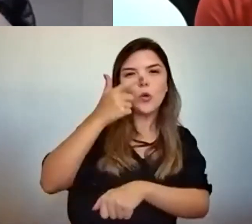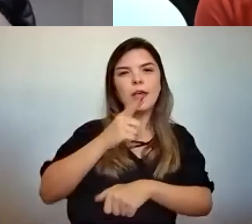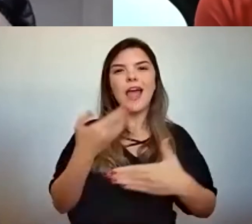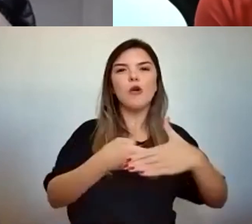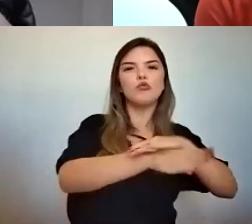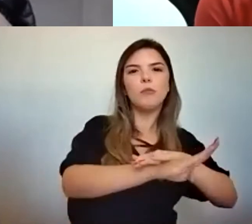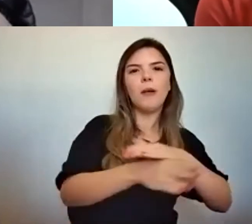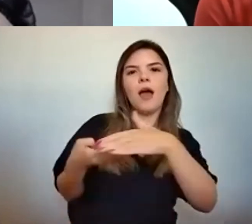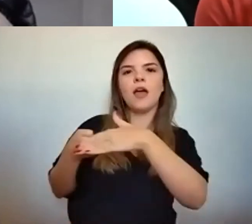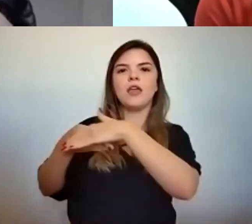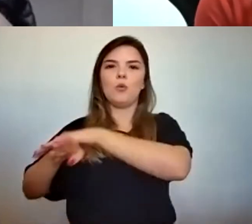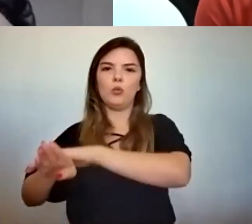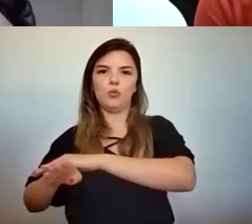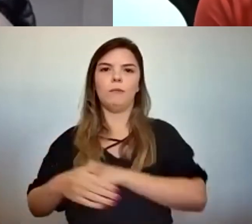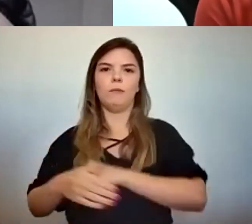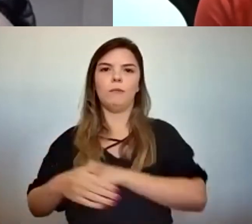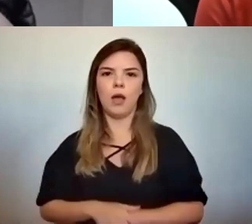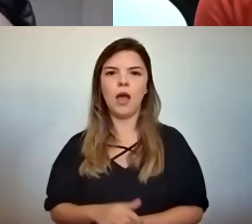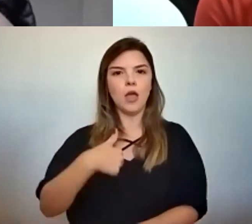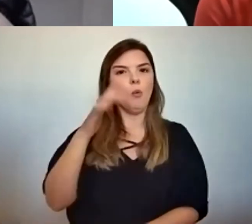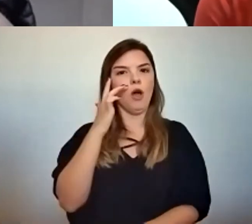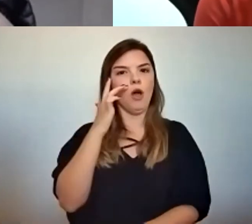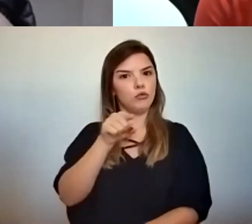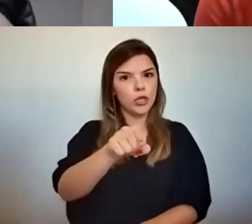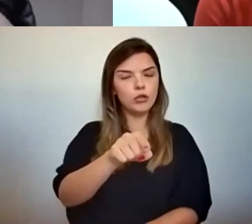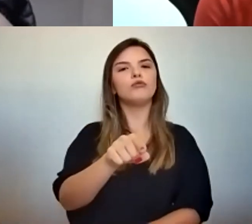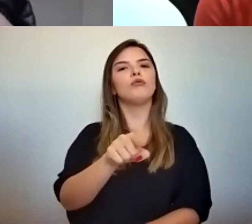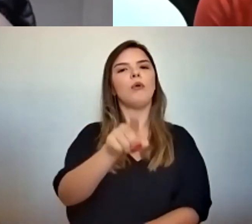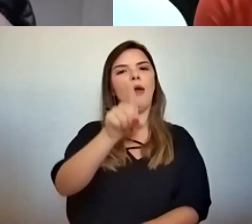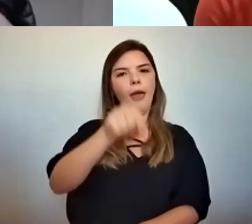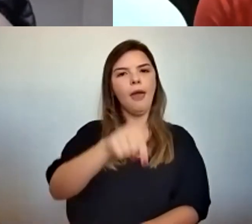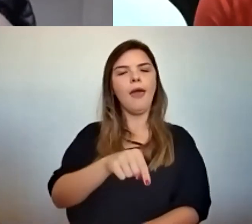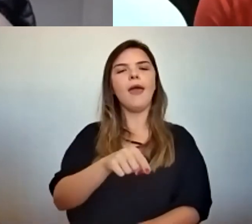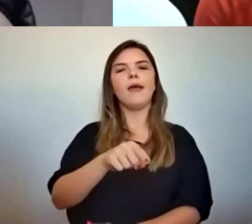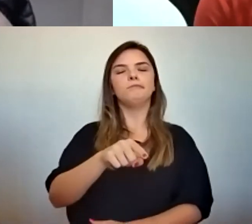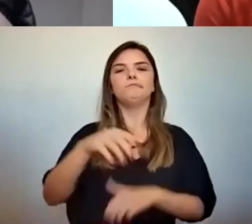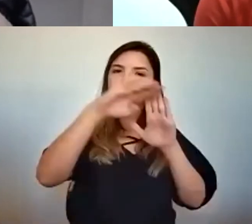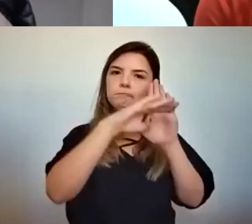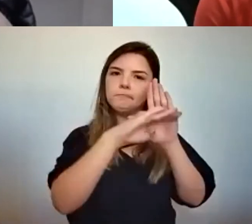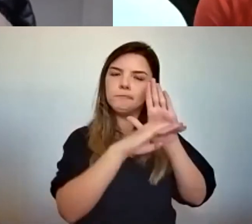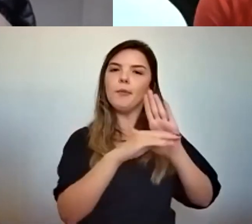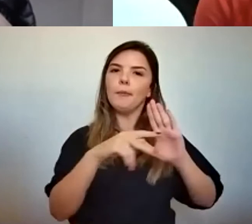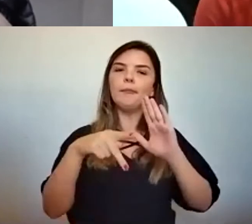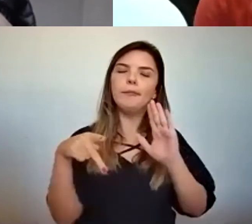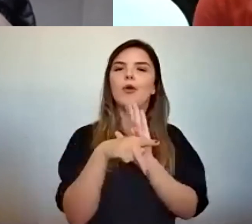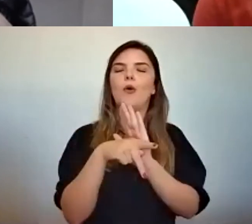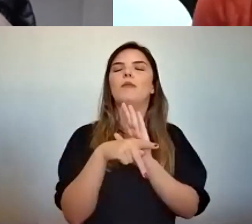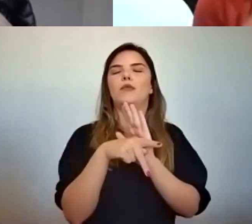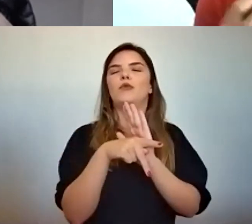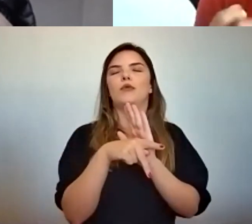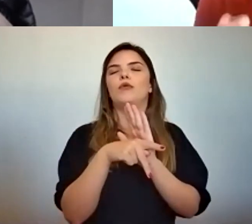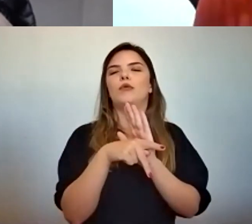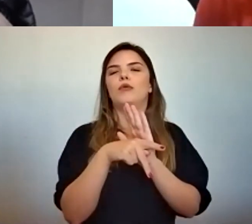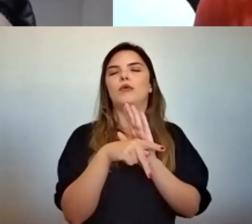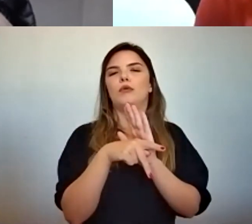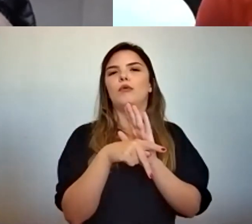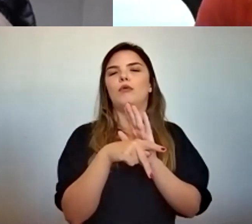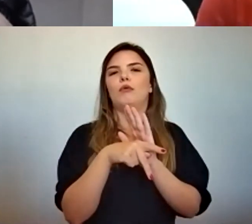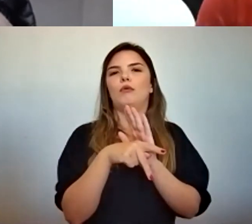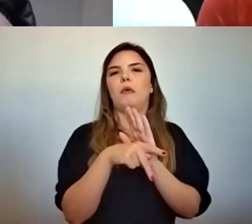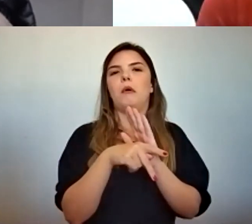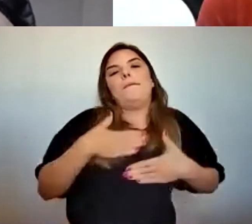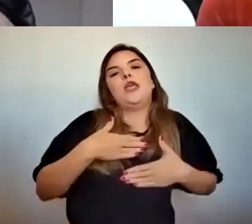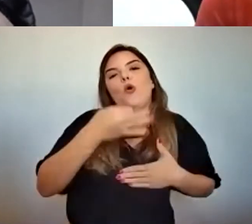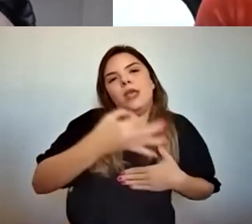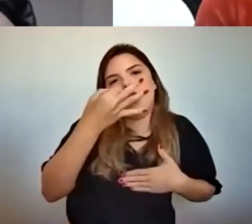think this is one of the dogmas that are probably not justified, but I don't have any empirical evidence. This is just my